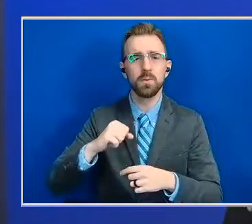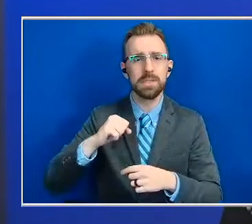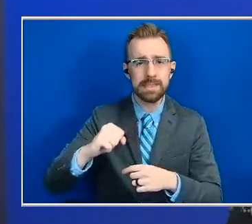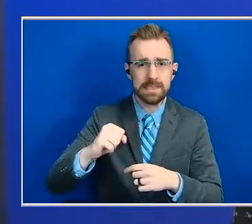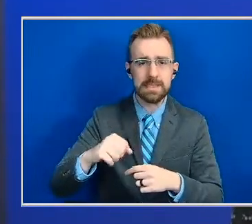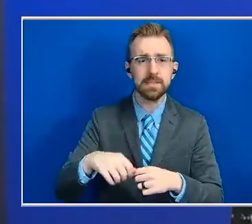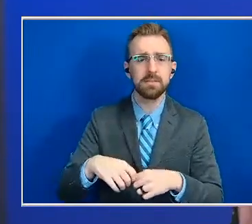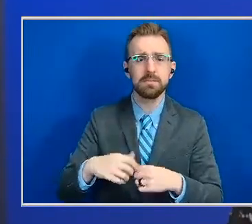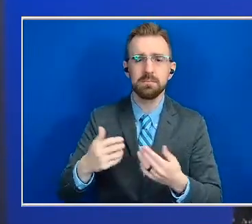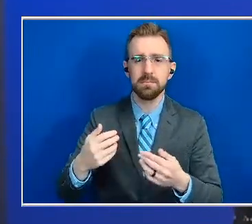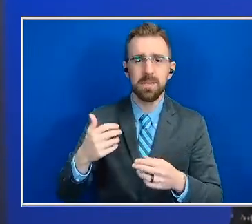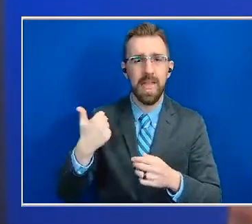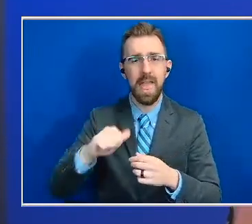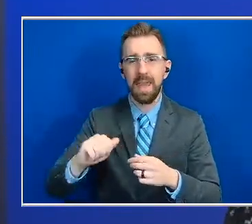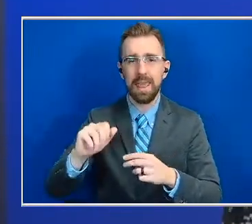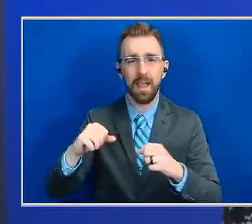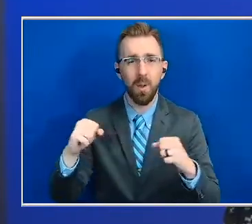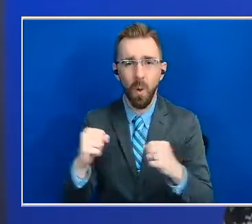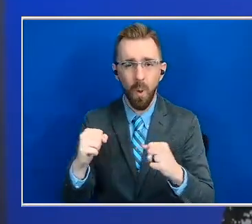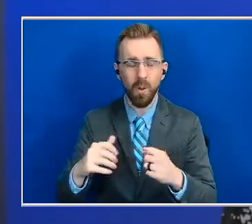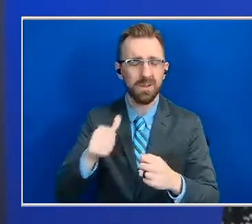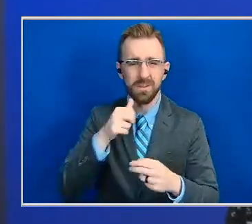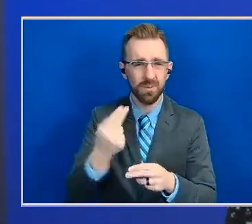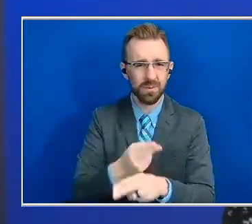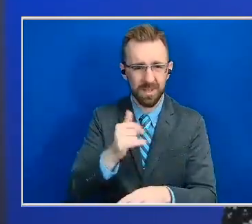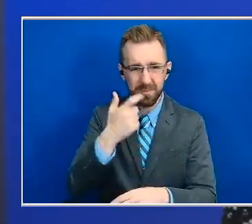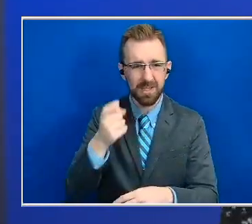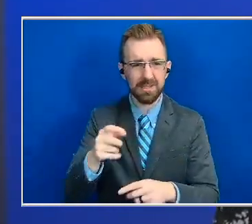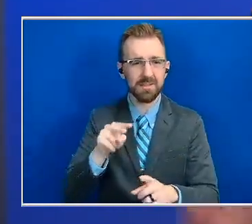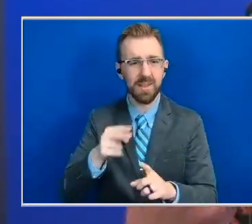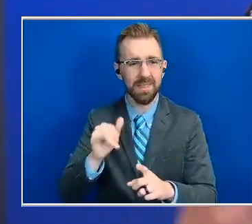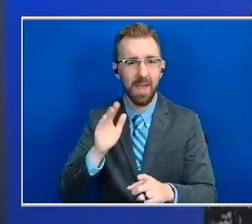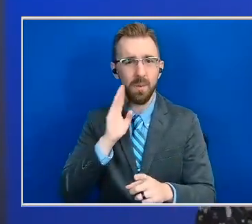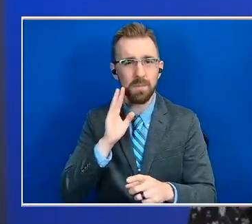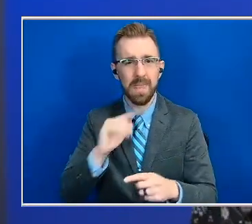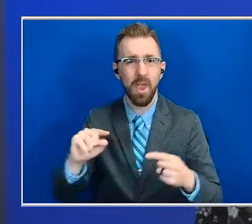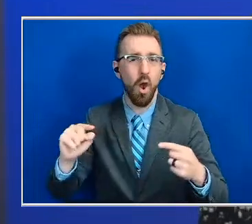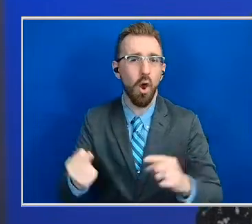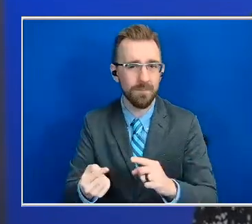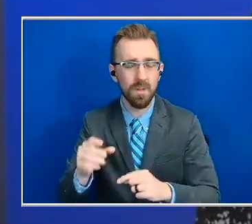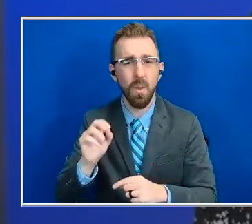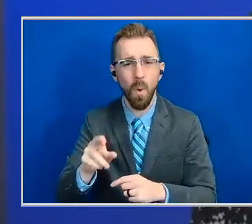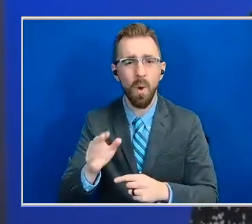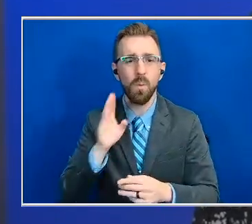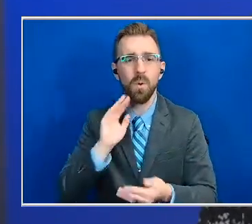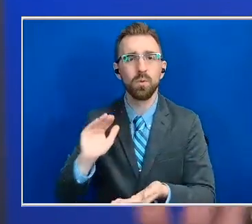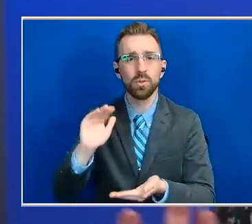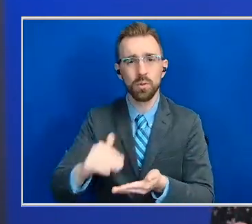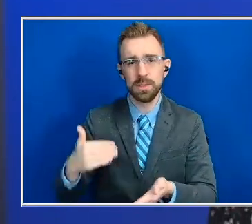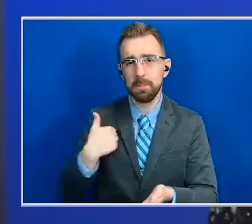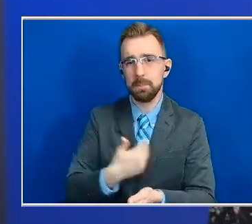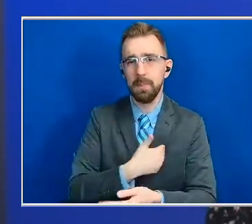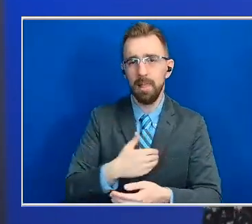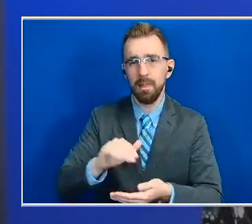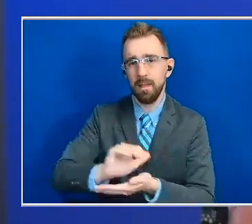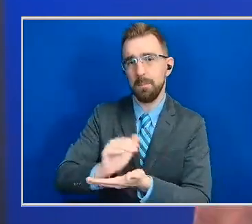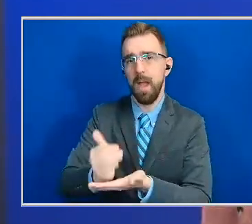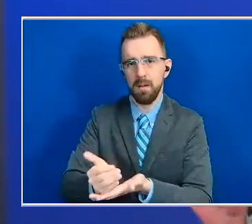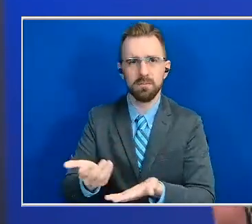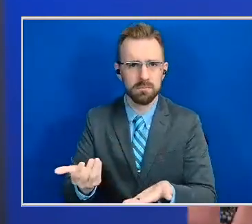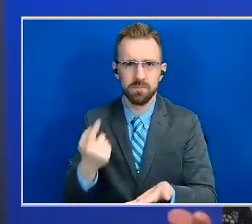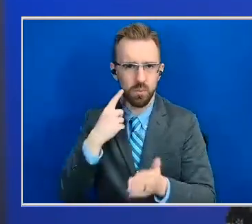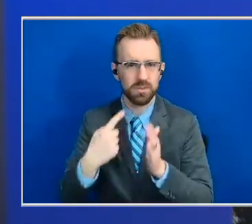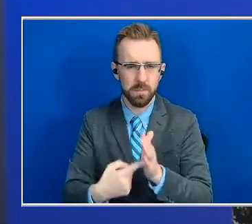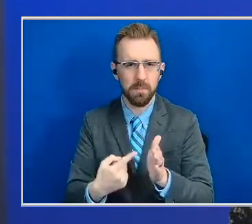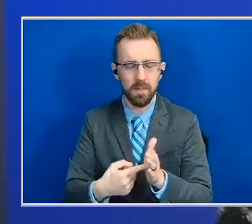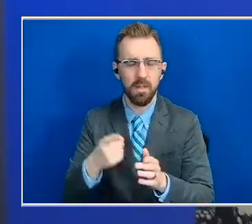cold because there was the perception that that would be harmful or would reduce milk supply, for example. Someone who has very